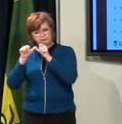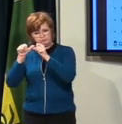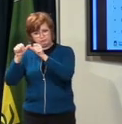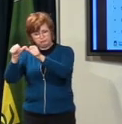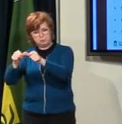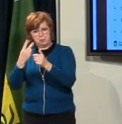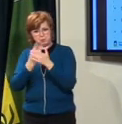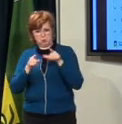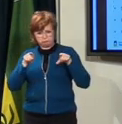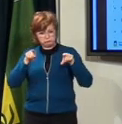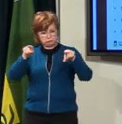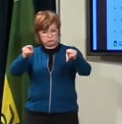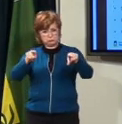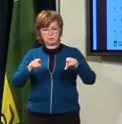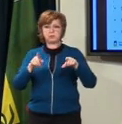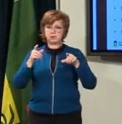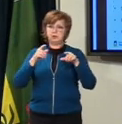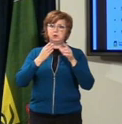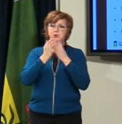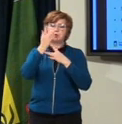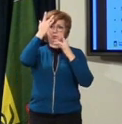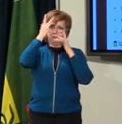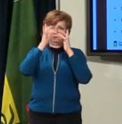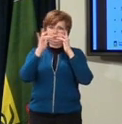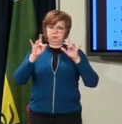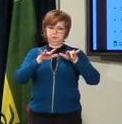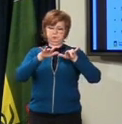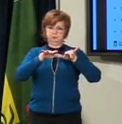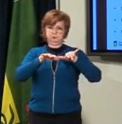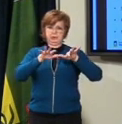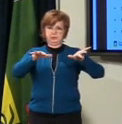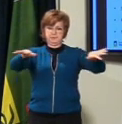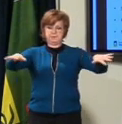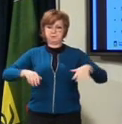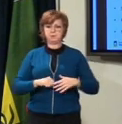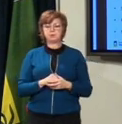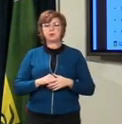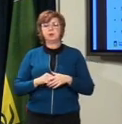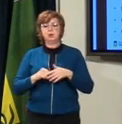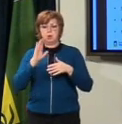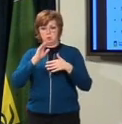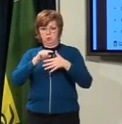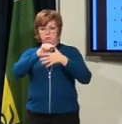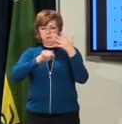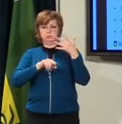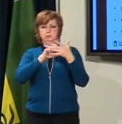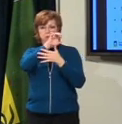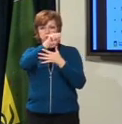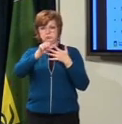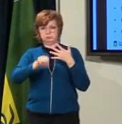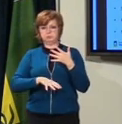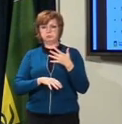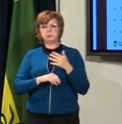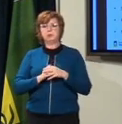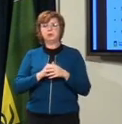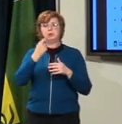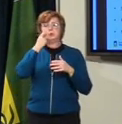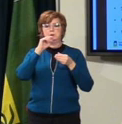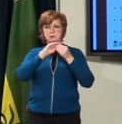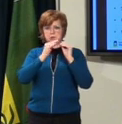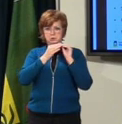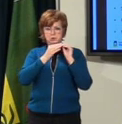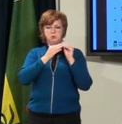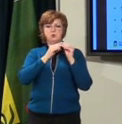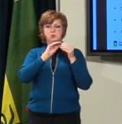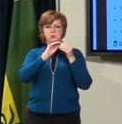pandemic. This afternoon, I'm going to touch on a few key areas. I'm going to review the recent forecasted case information.